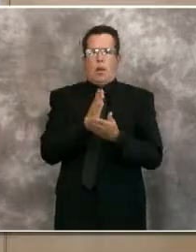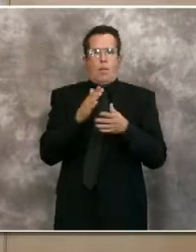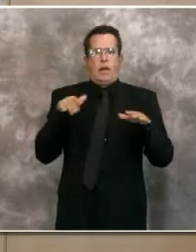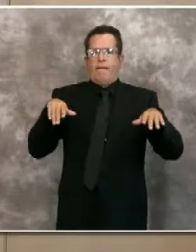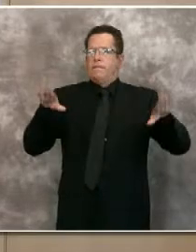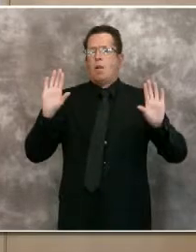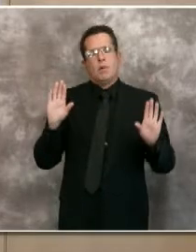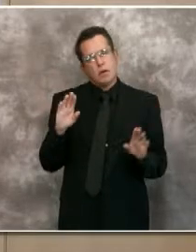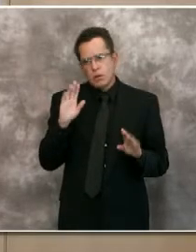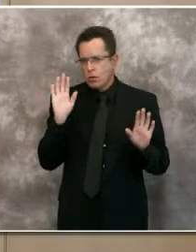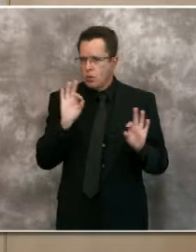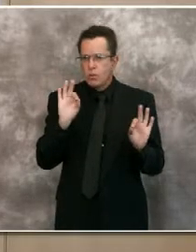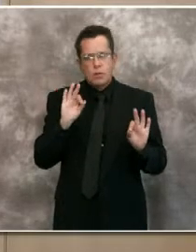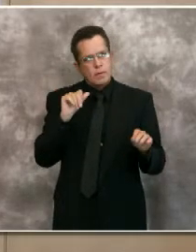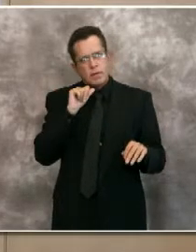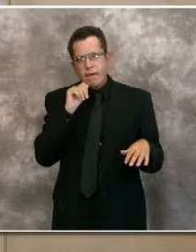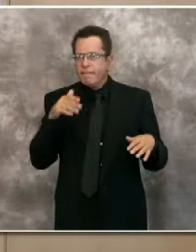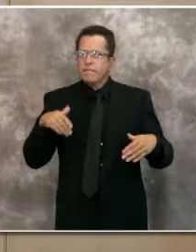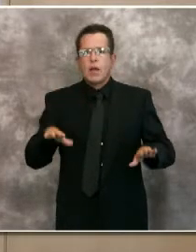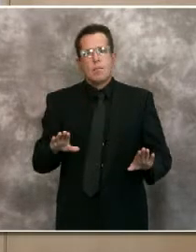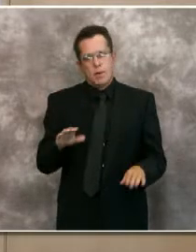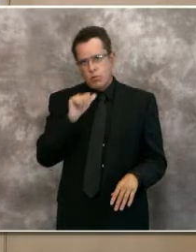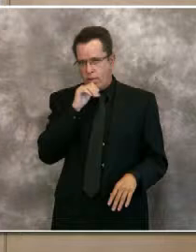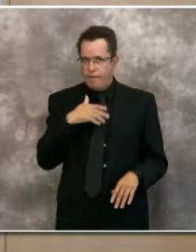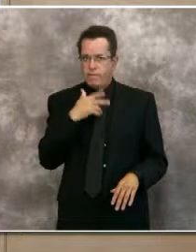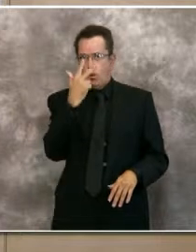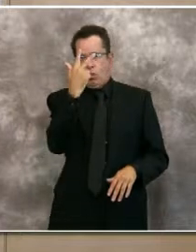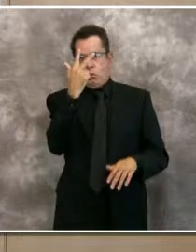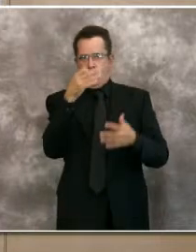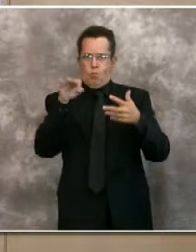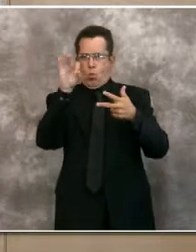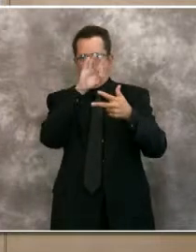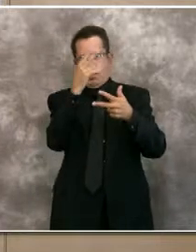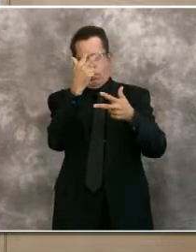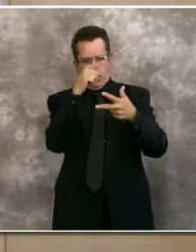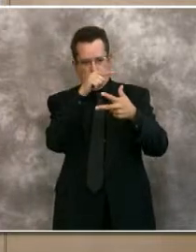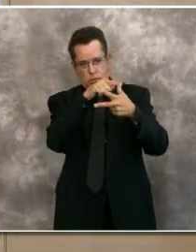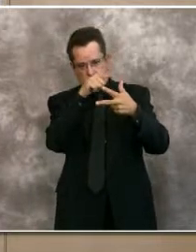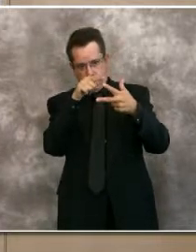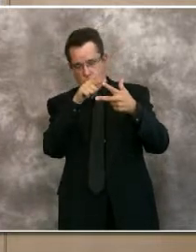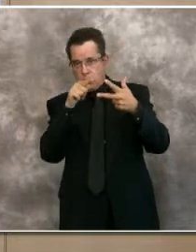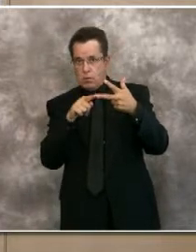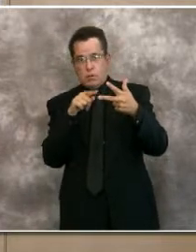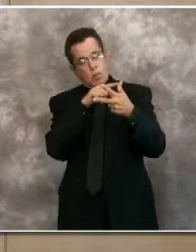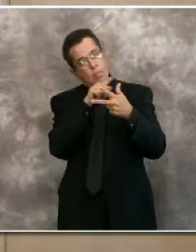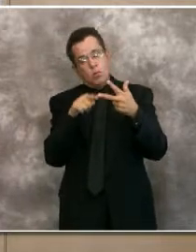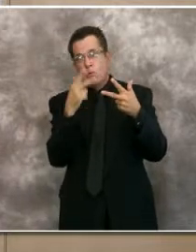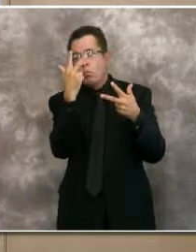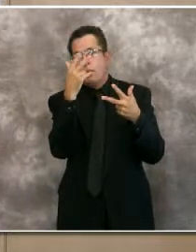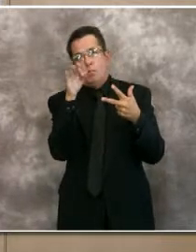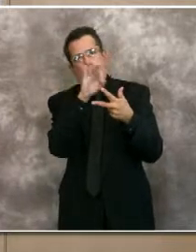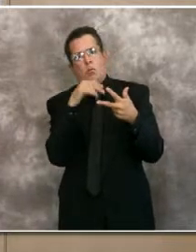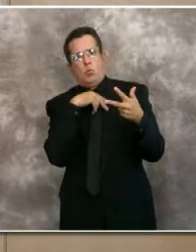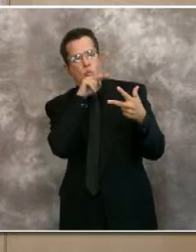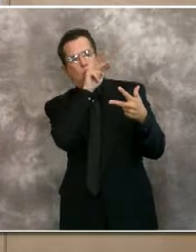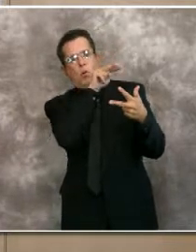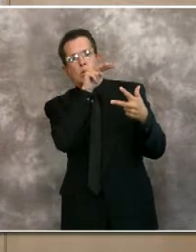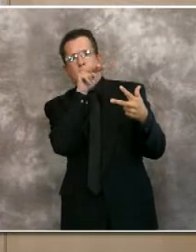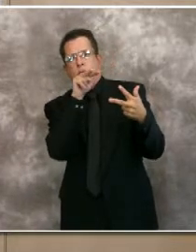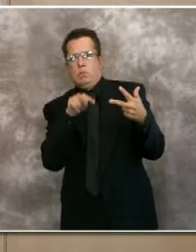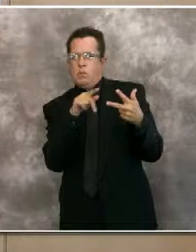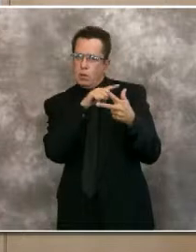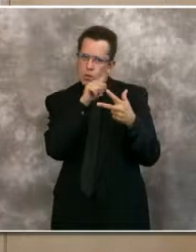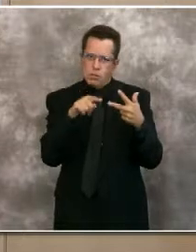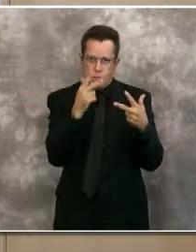And there are 3 triggers here that are, any one of these triggers really